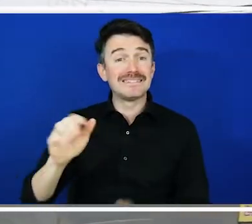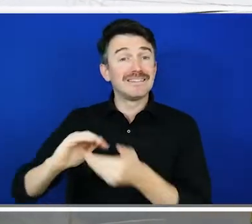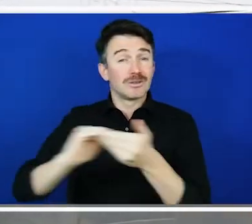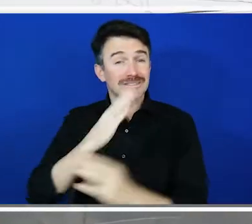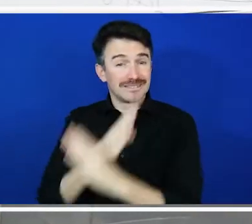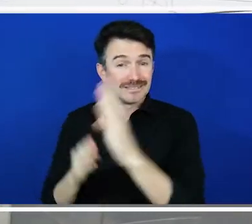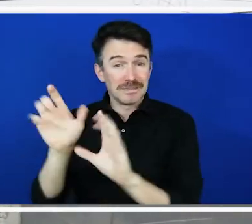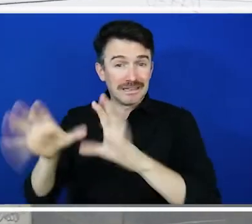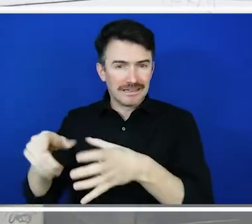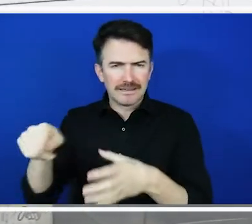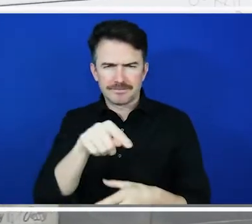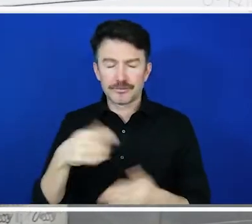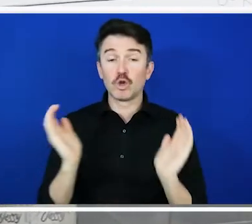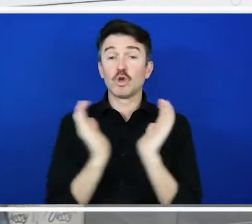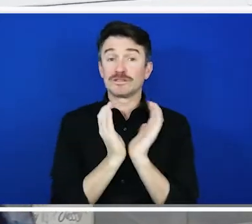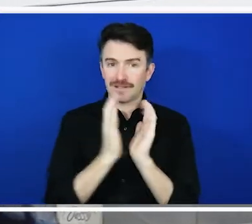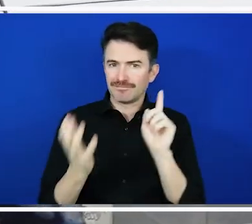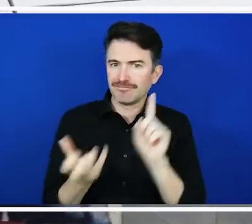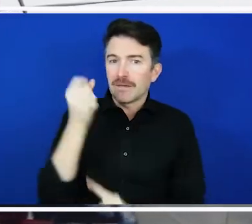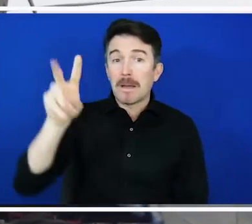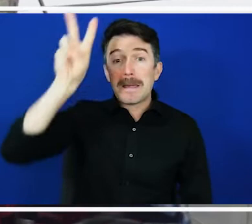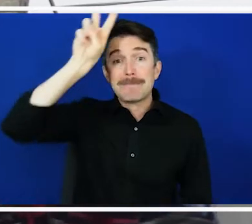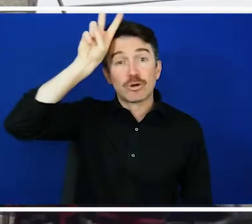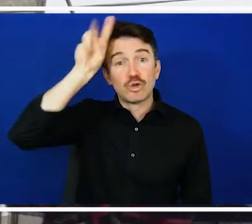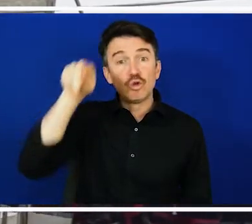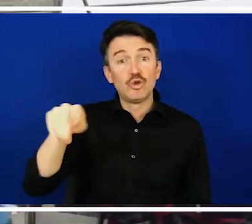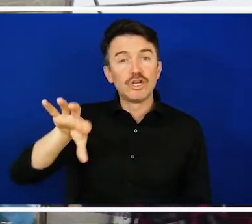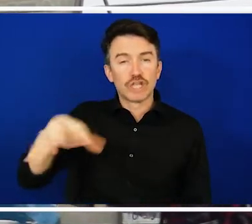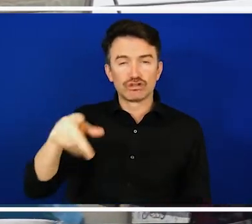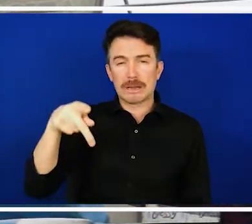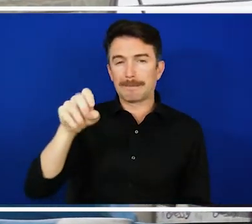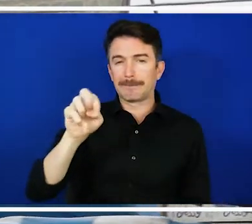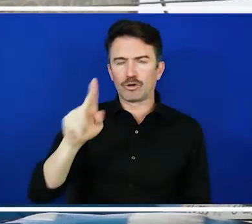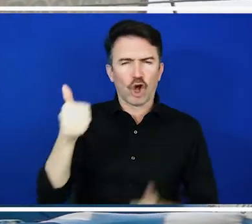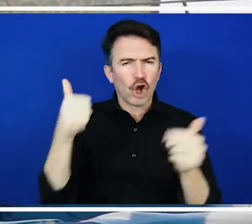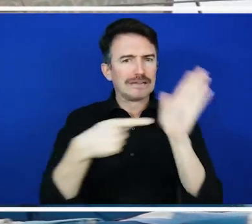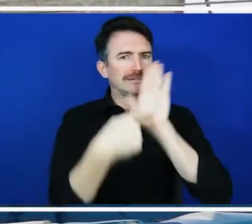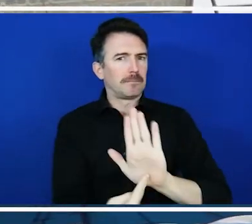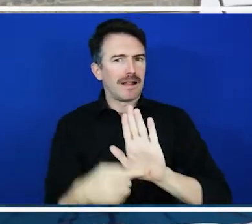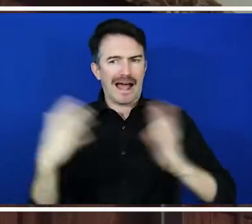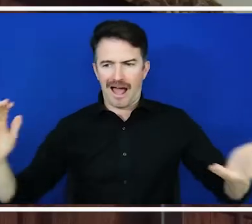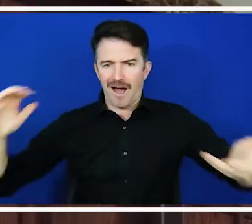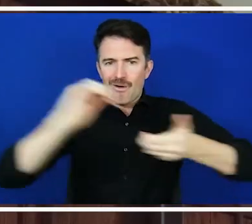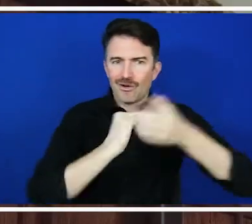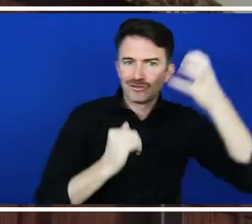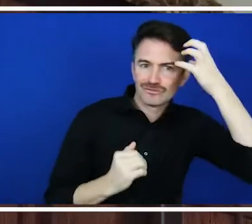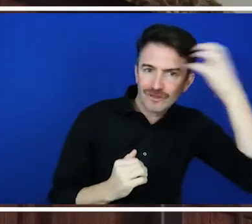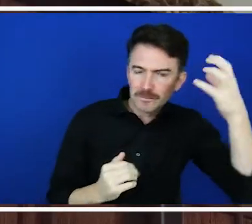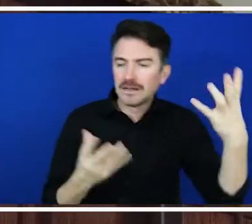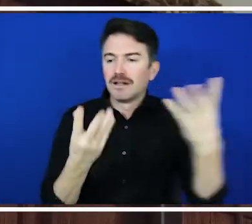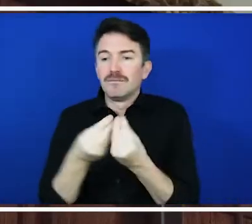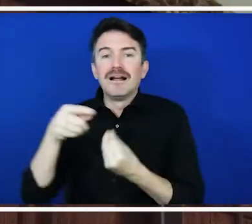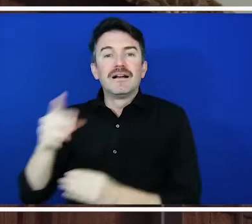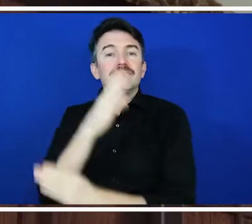and UNICEF found Peru as an excellent example of this type of collaboration. And it is really a model